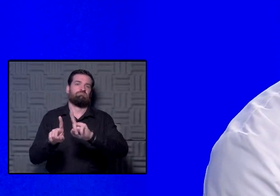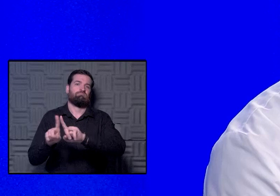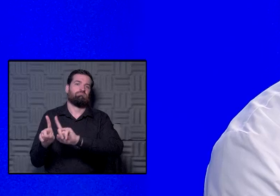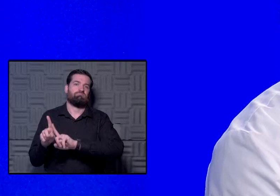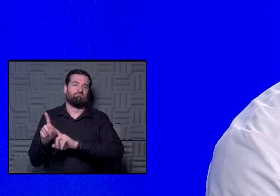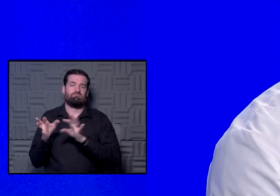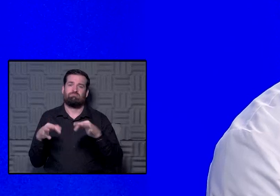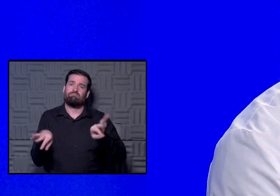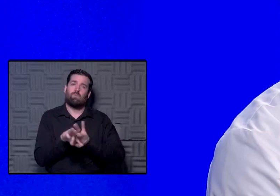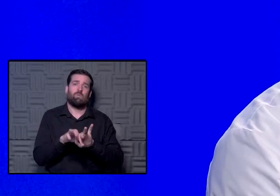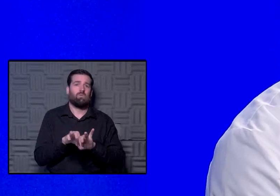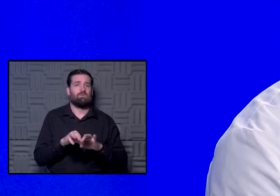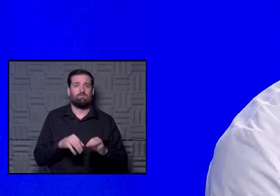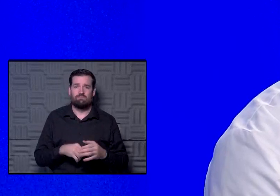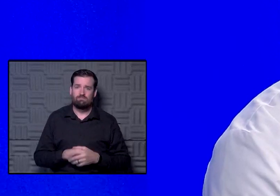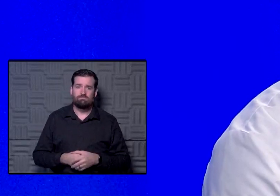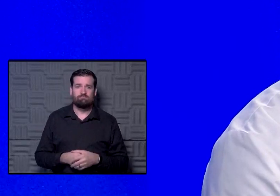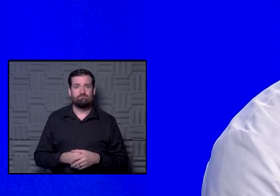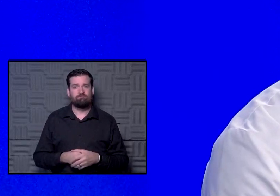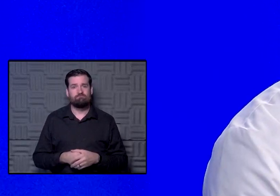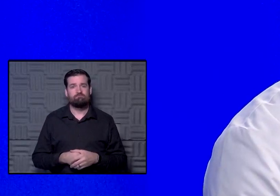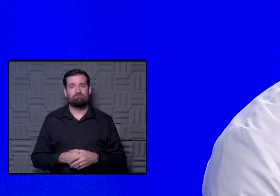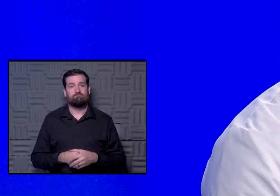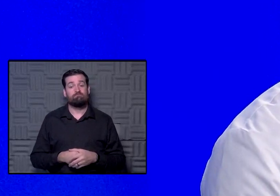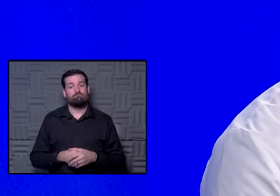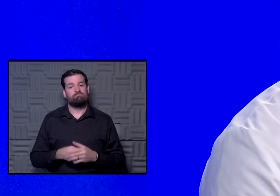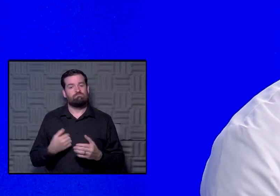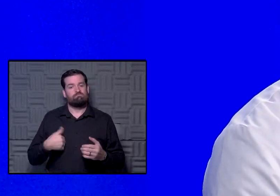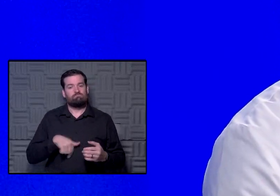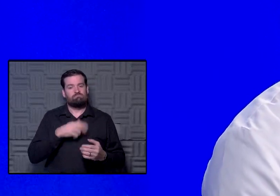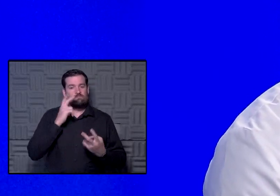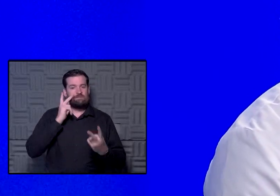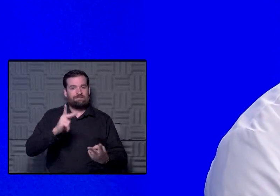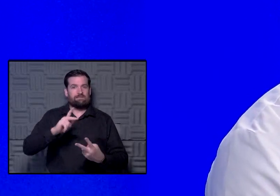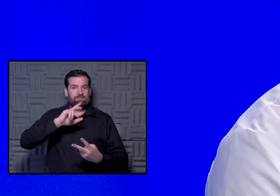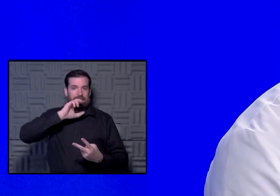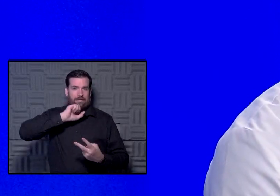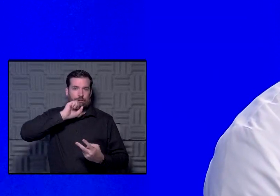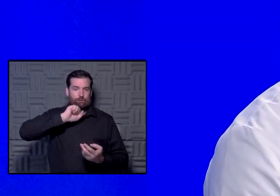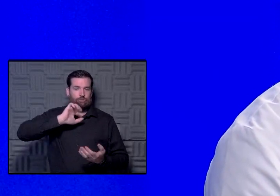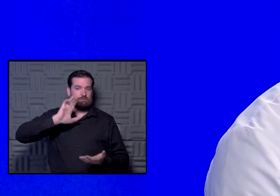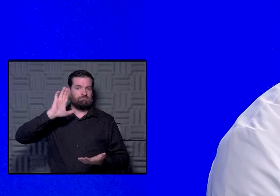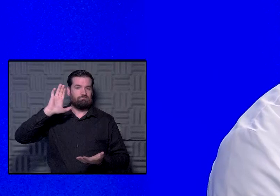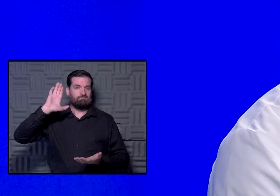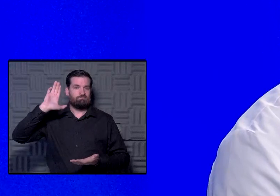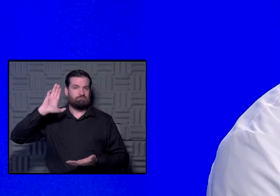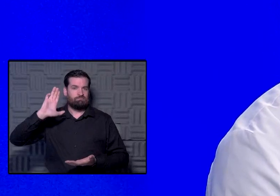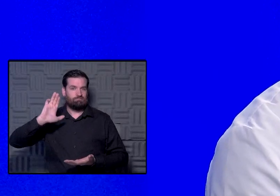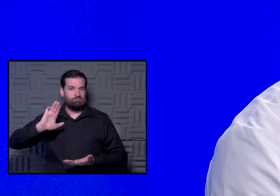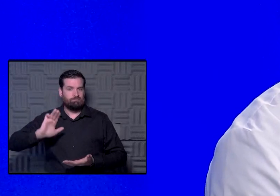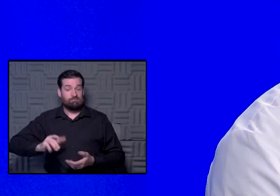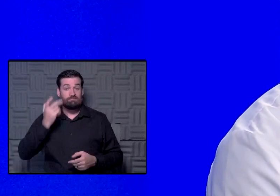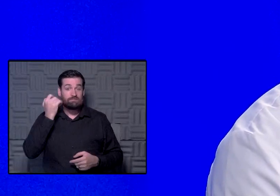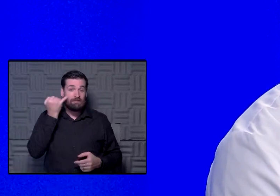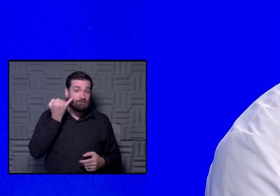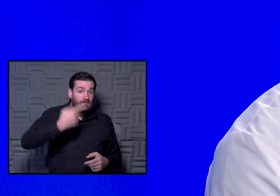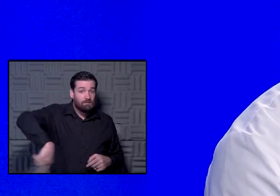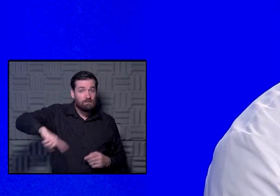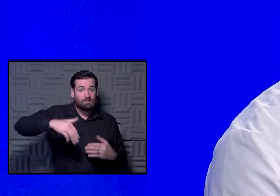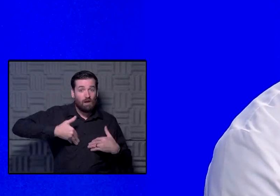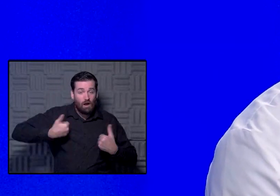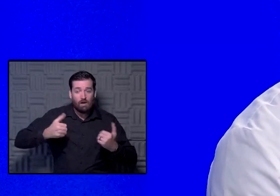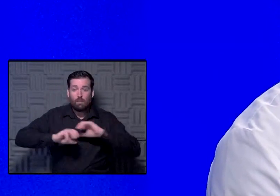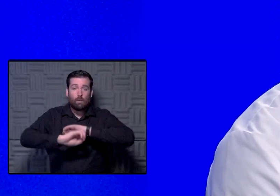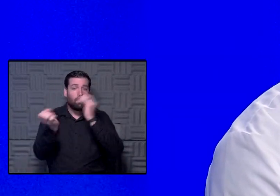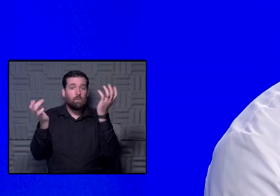important, all our supply chain. So it is very important because we are seeing the age is decreasing. And even if you're young and have no other medical